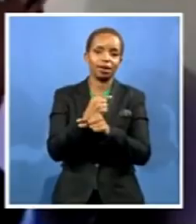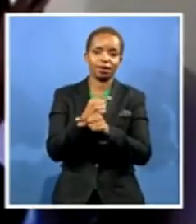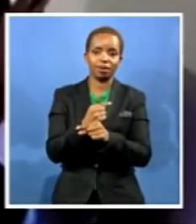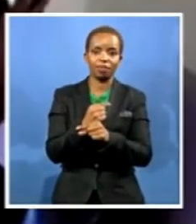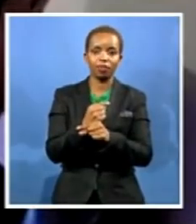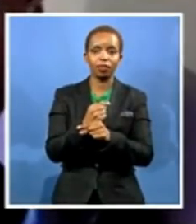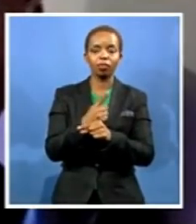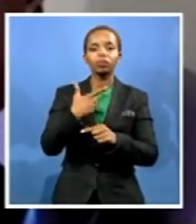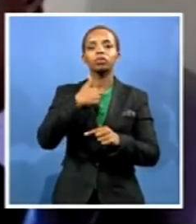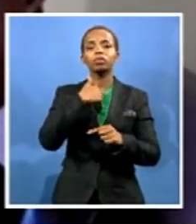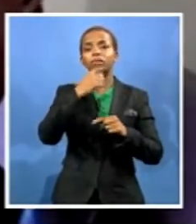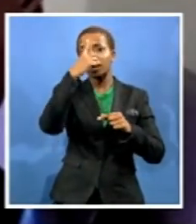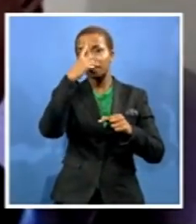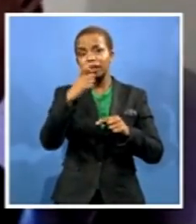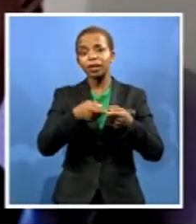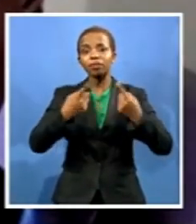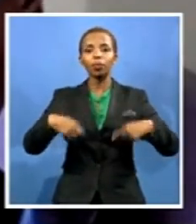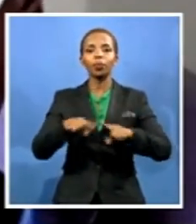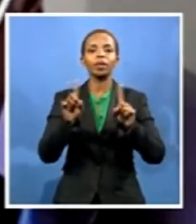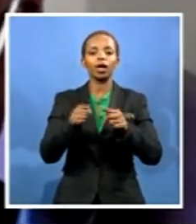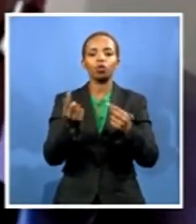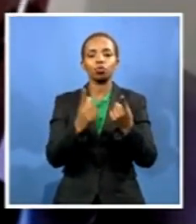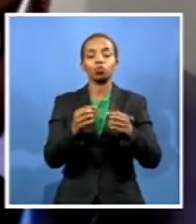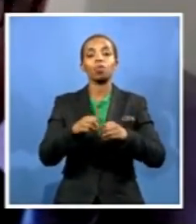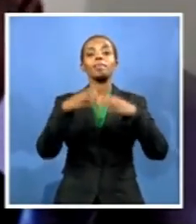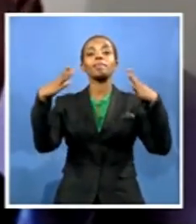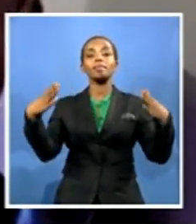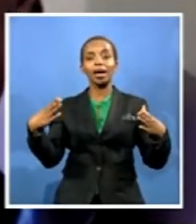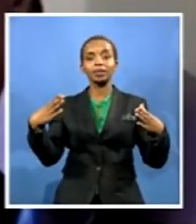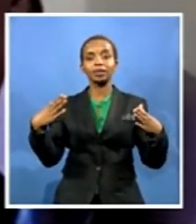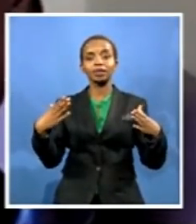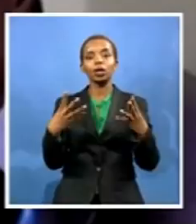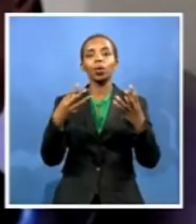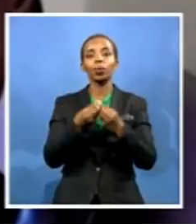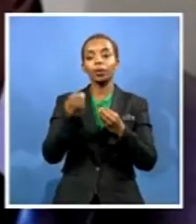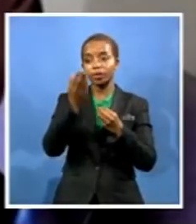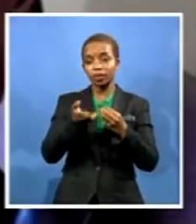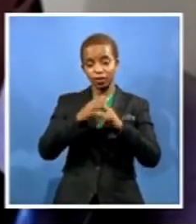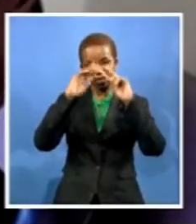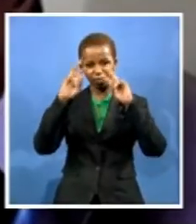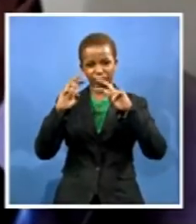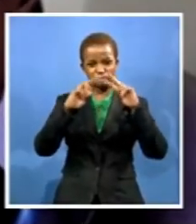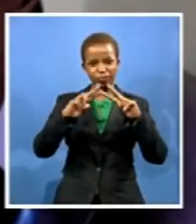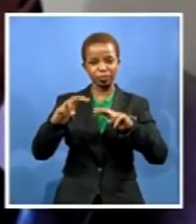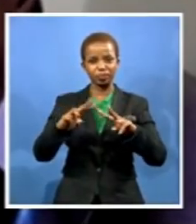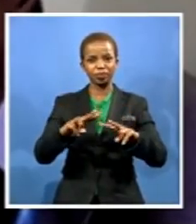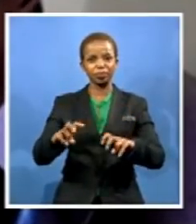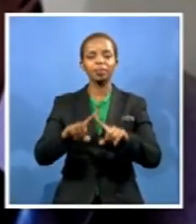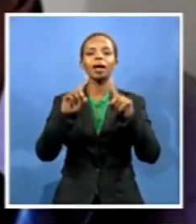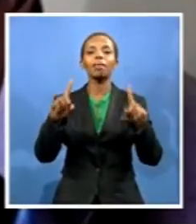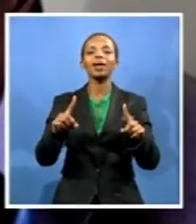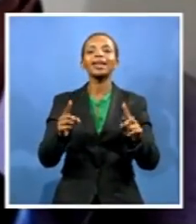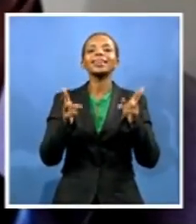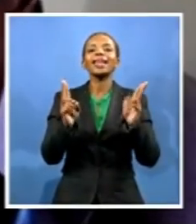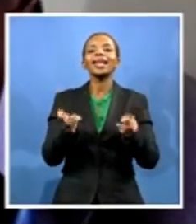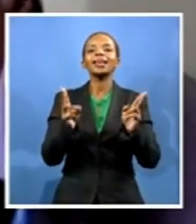terms of microbiology. Just the nature of the CSF could tell us whether it's turbid or clear, then